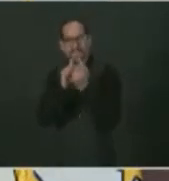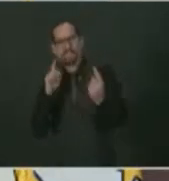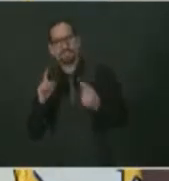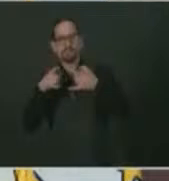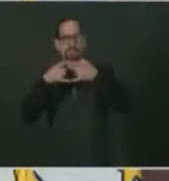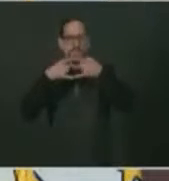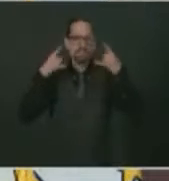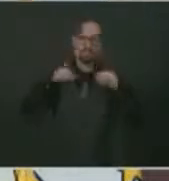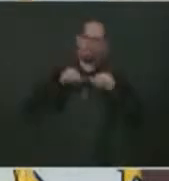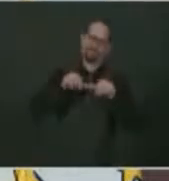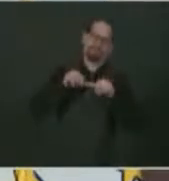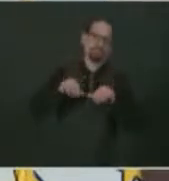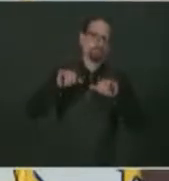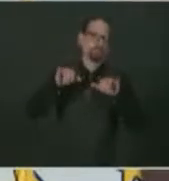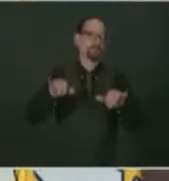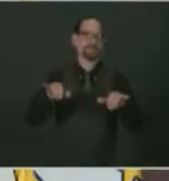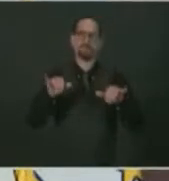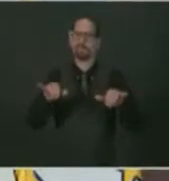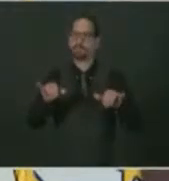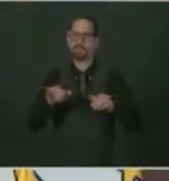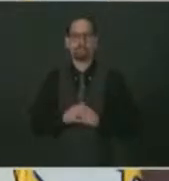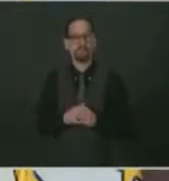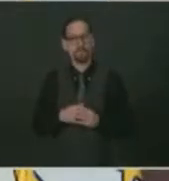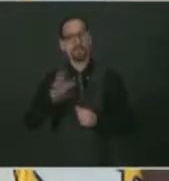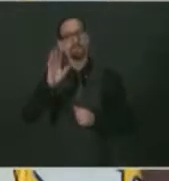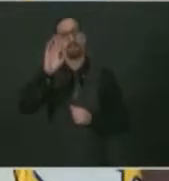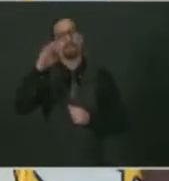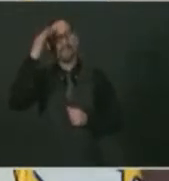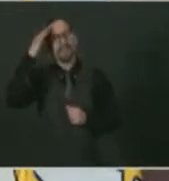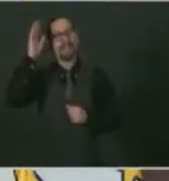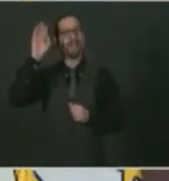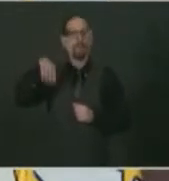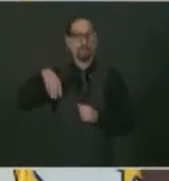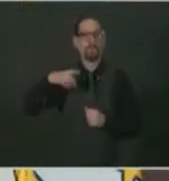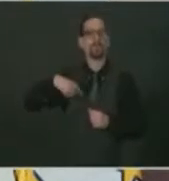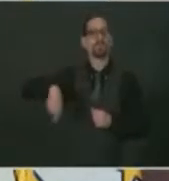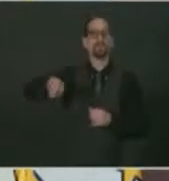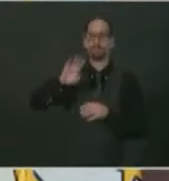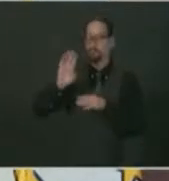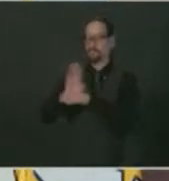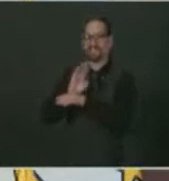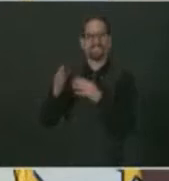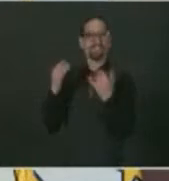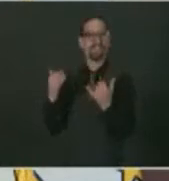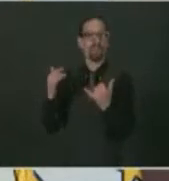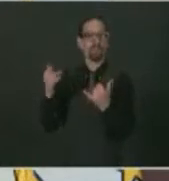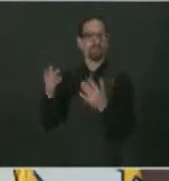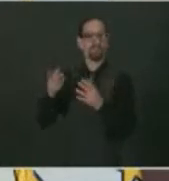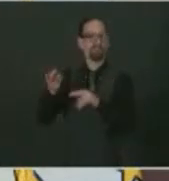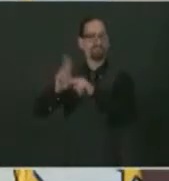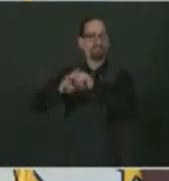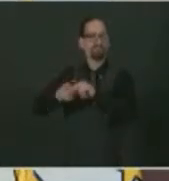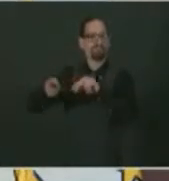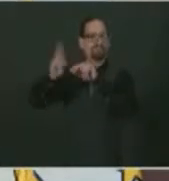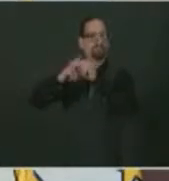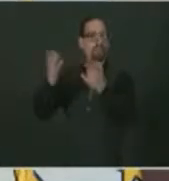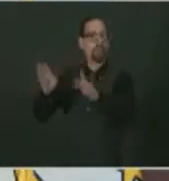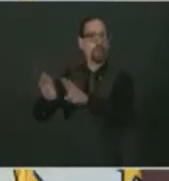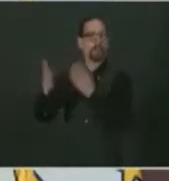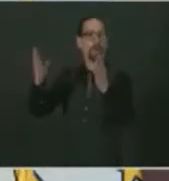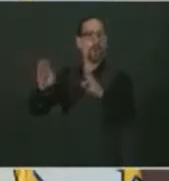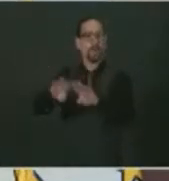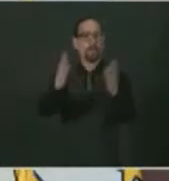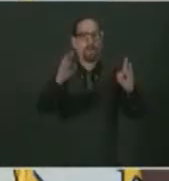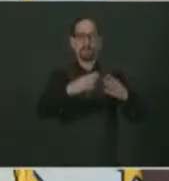down the loosening of our restrictions. And we definitely don't want to interfere with our